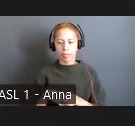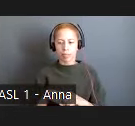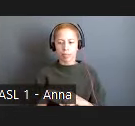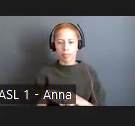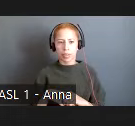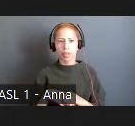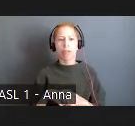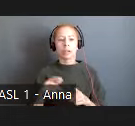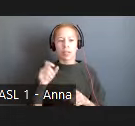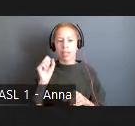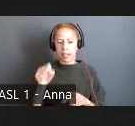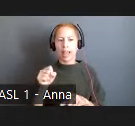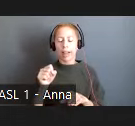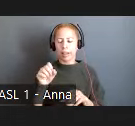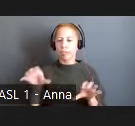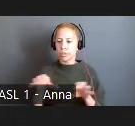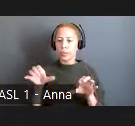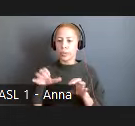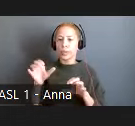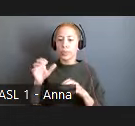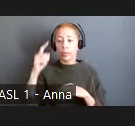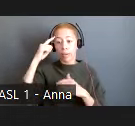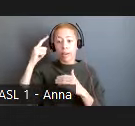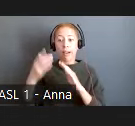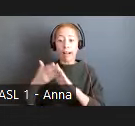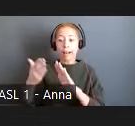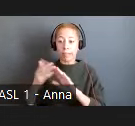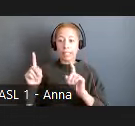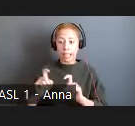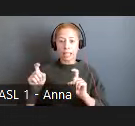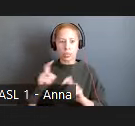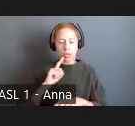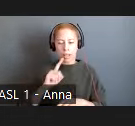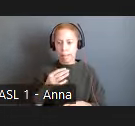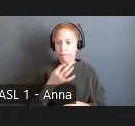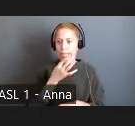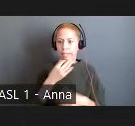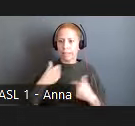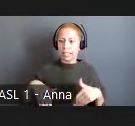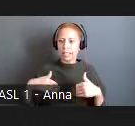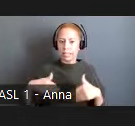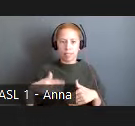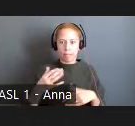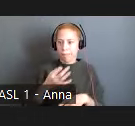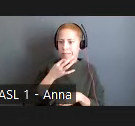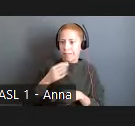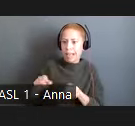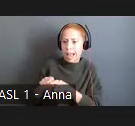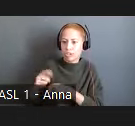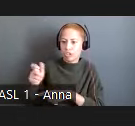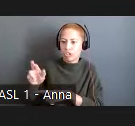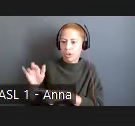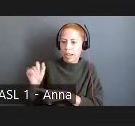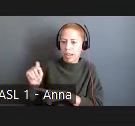cognitive tests very effectively. In fact, as effectively as a geriatric psychiatrist. And it can also